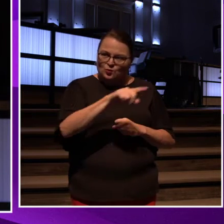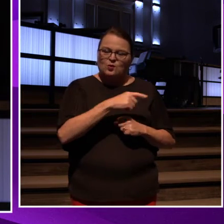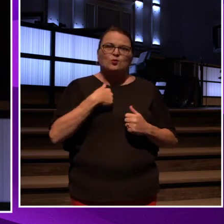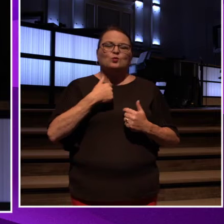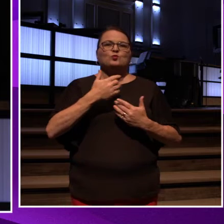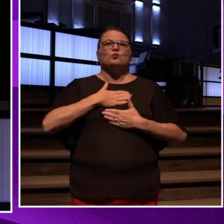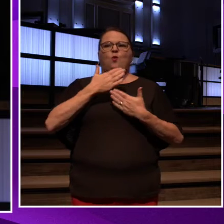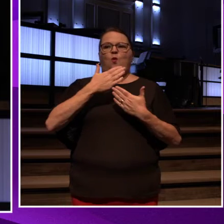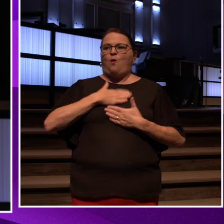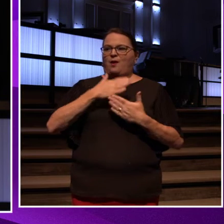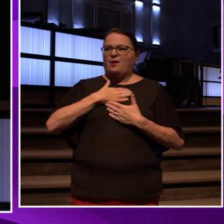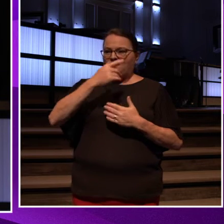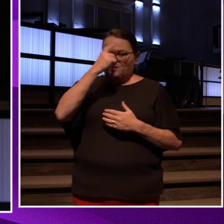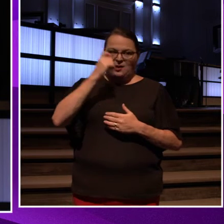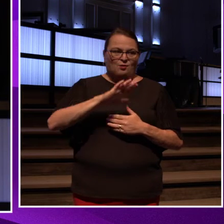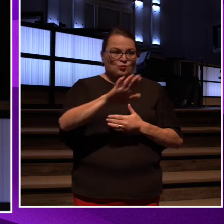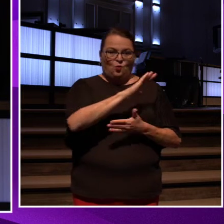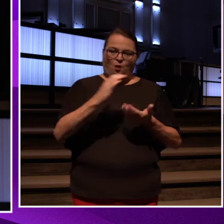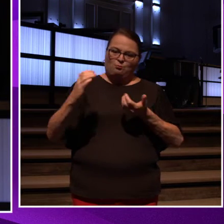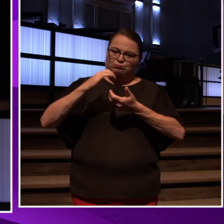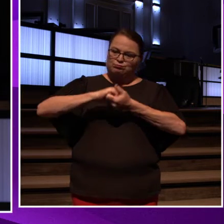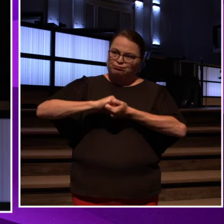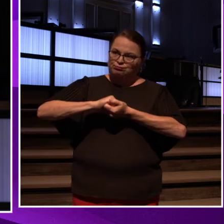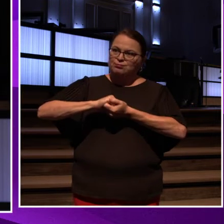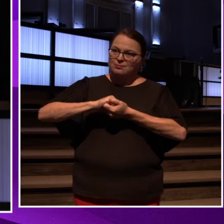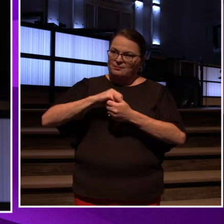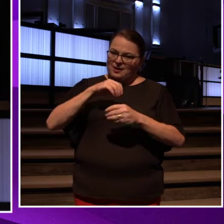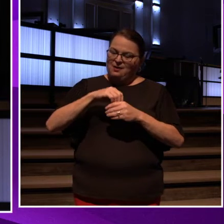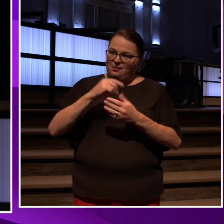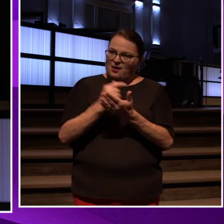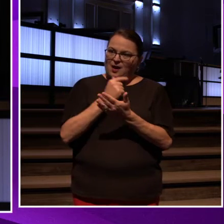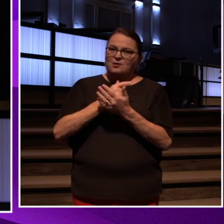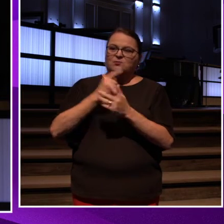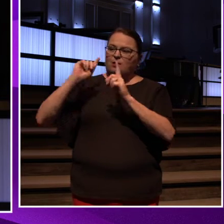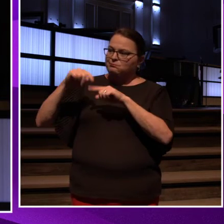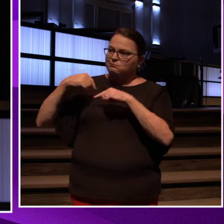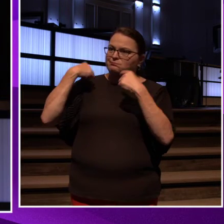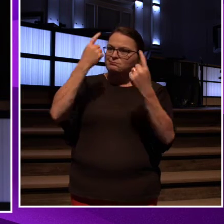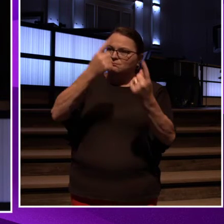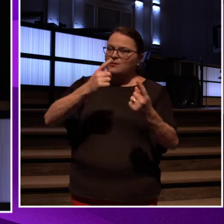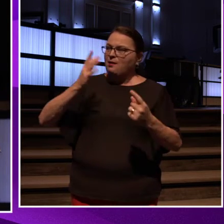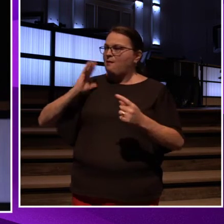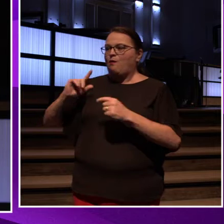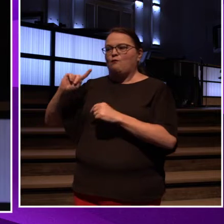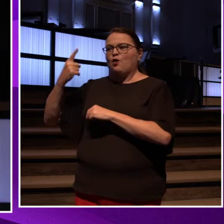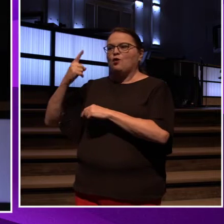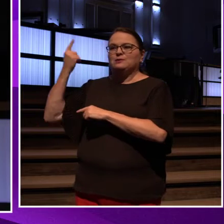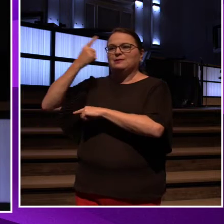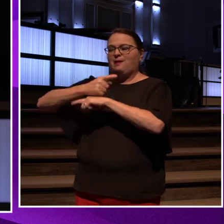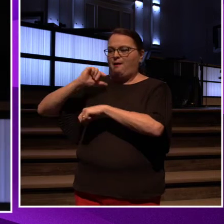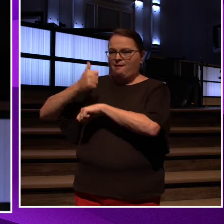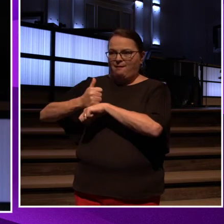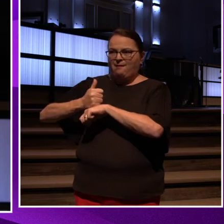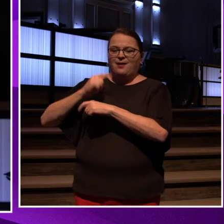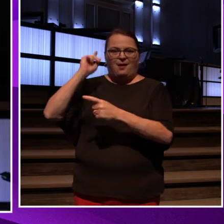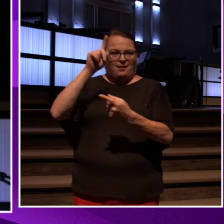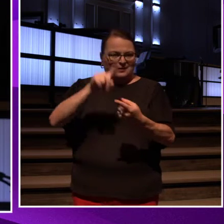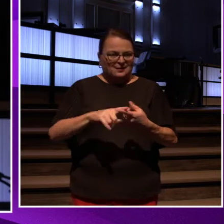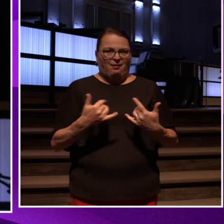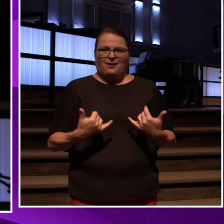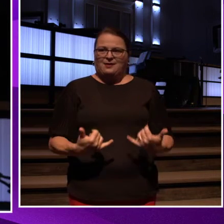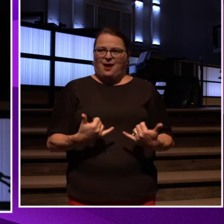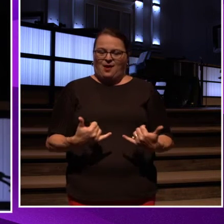joy for your partnership in the gospel. Now look what he says, from the first day until now.